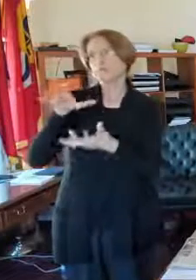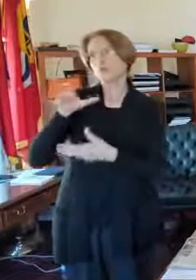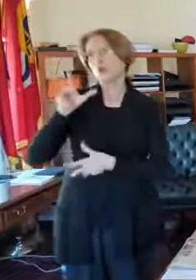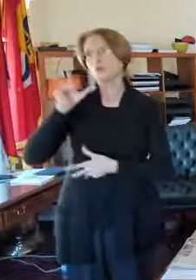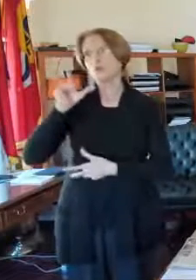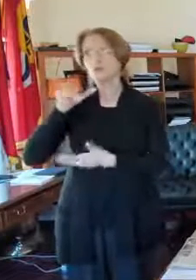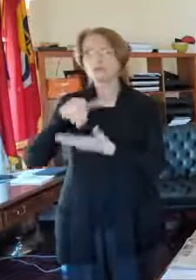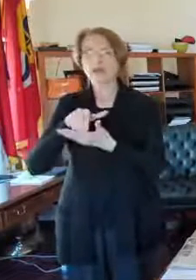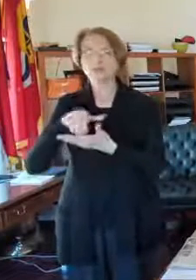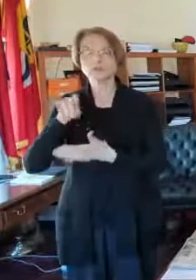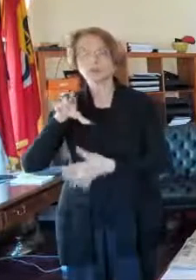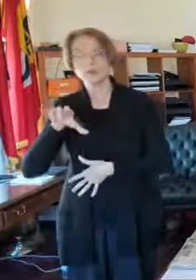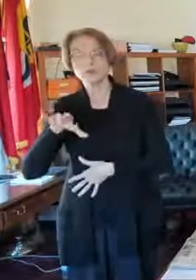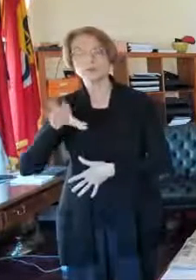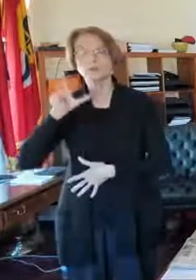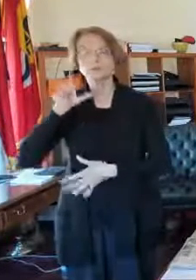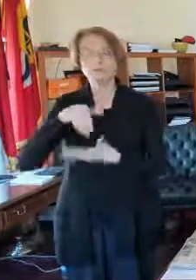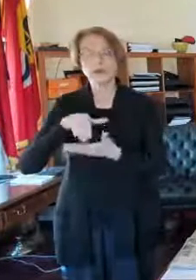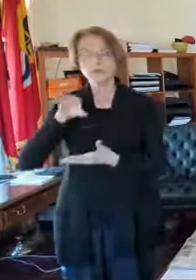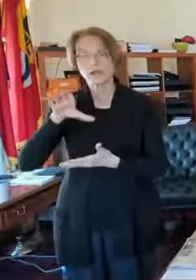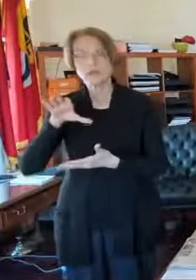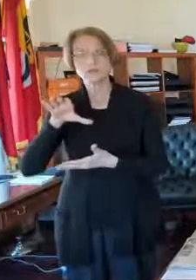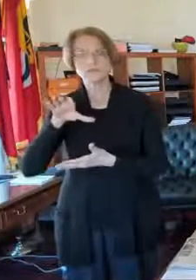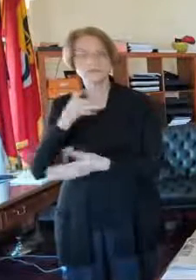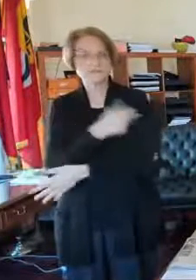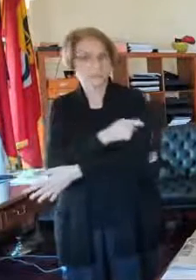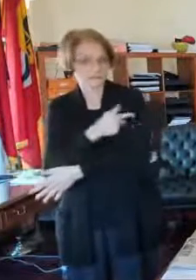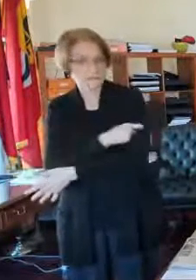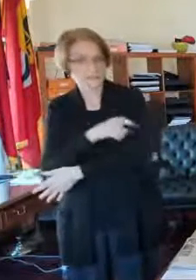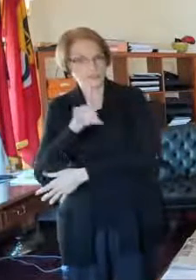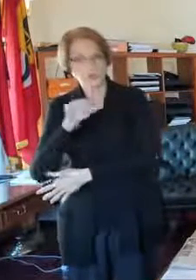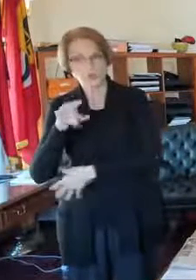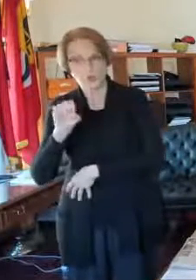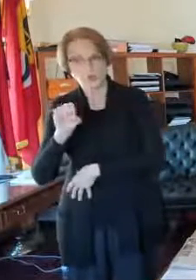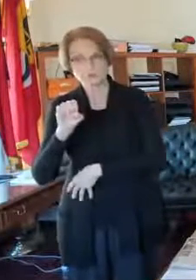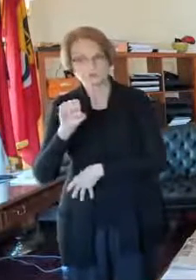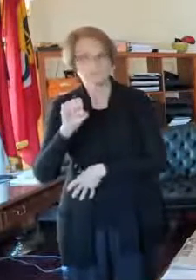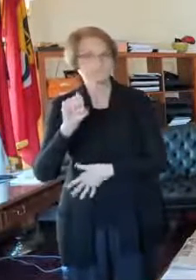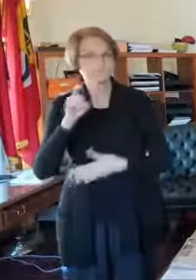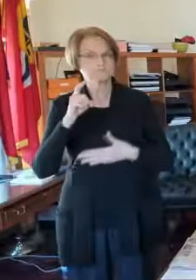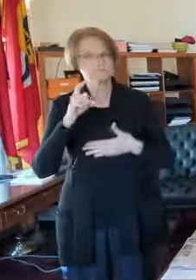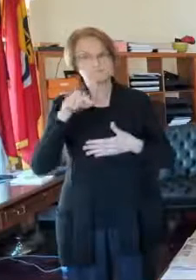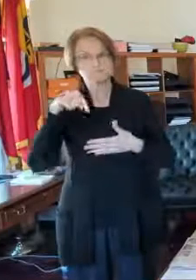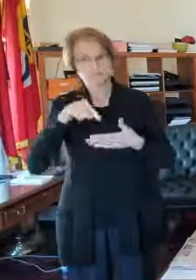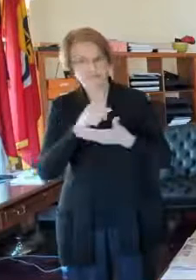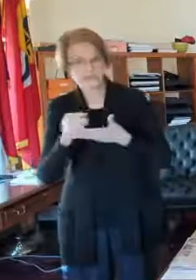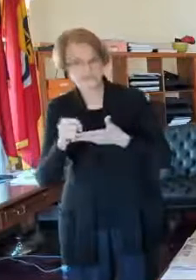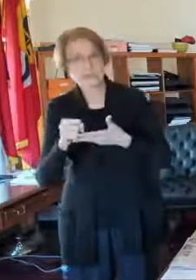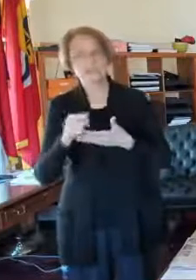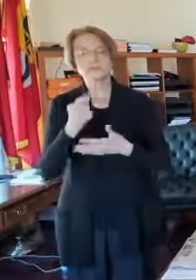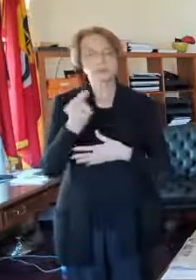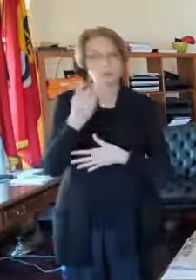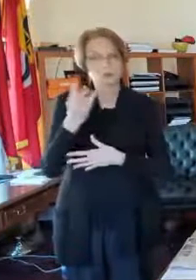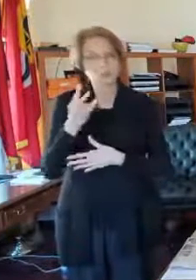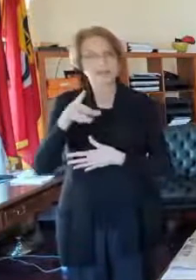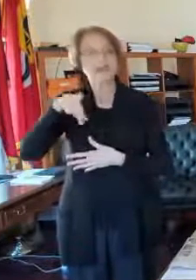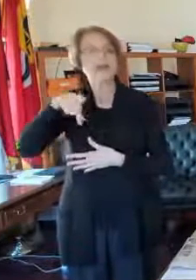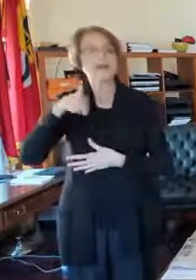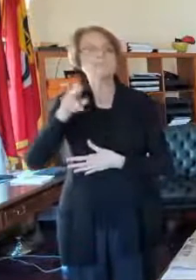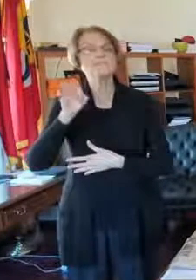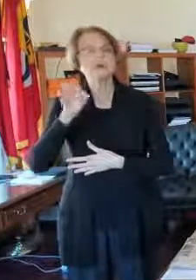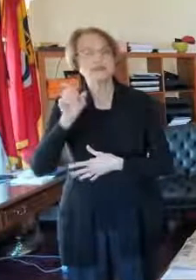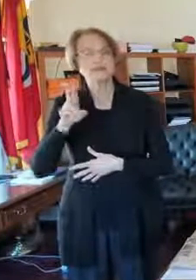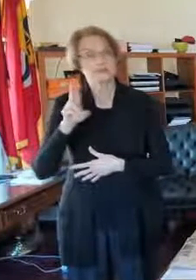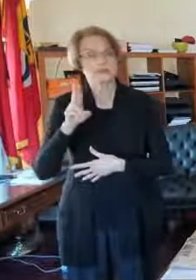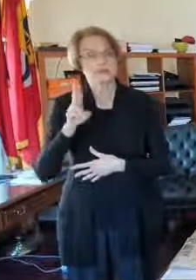3,900 doses next week, Tuesday, Wednesday, from Pfizer. We're holding